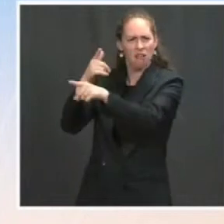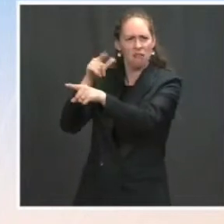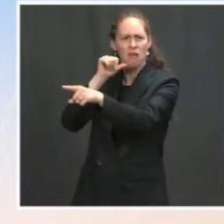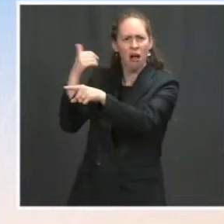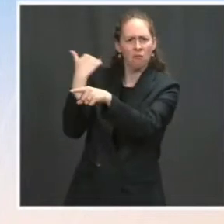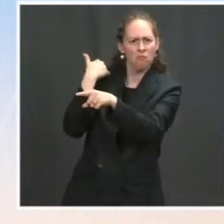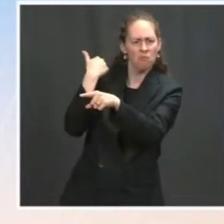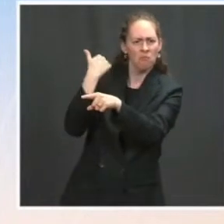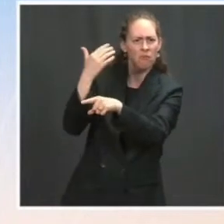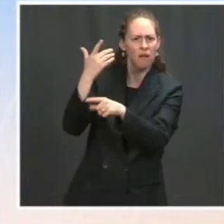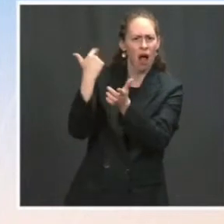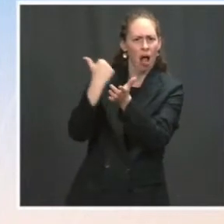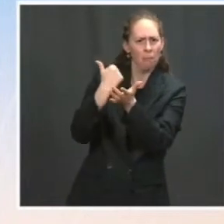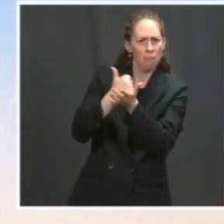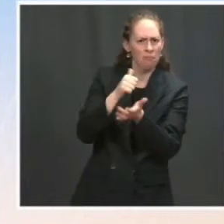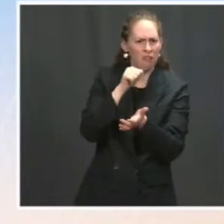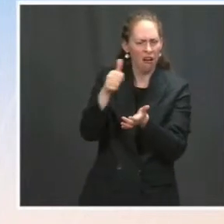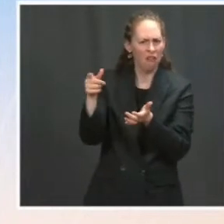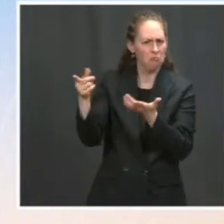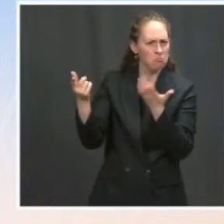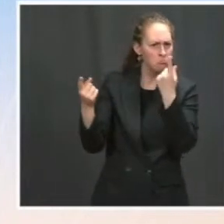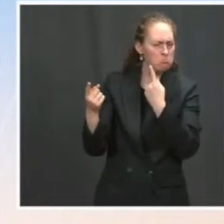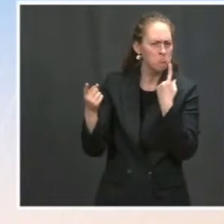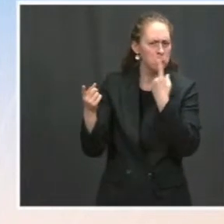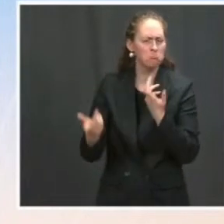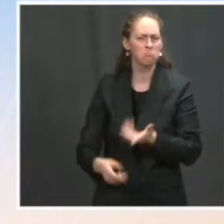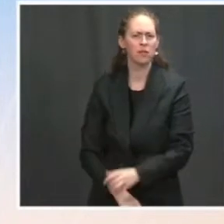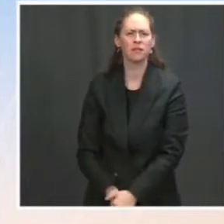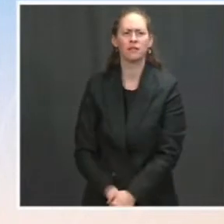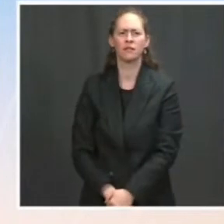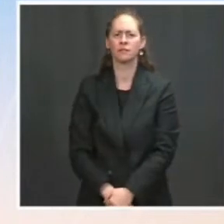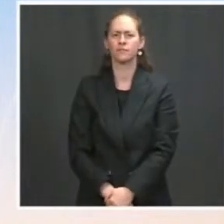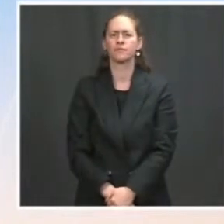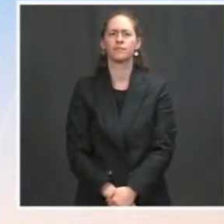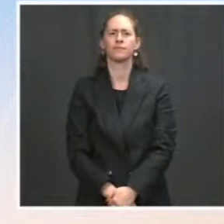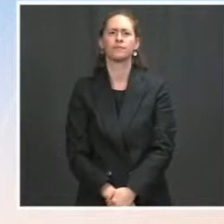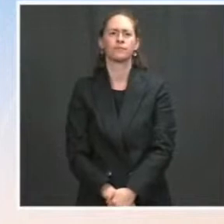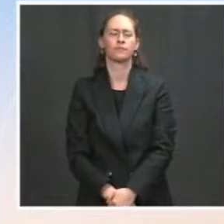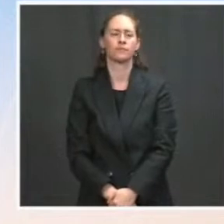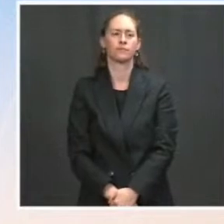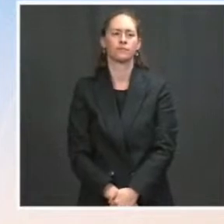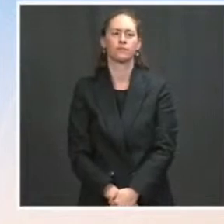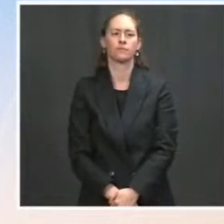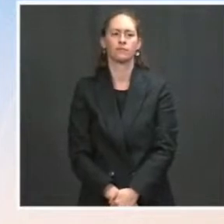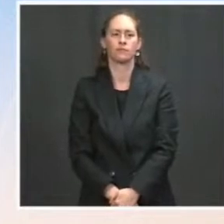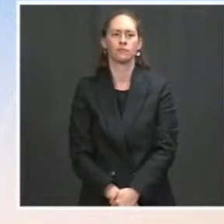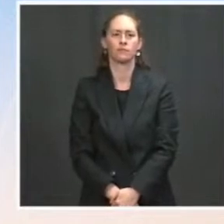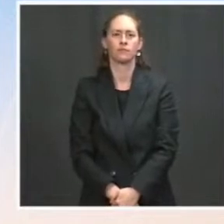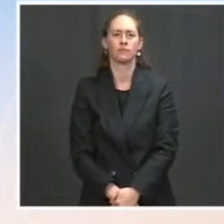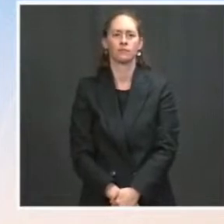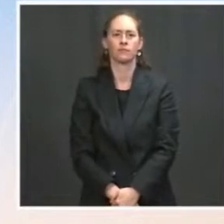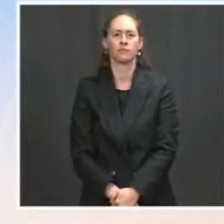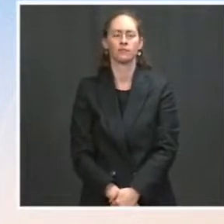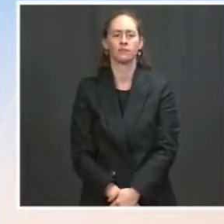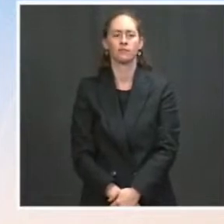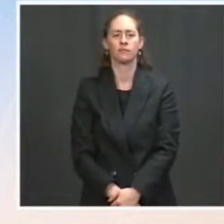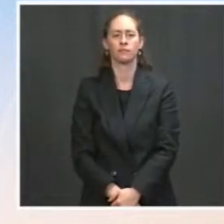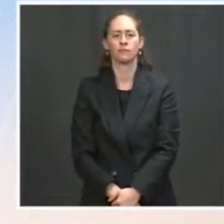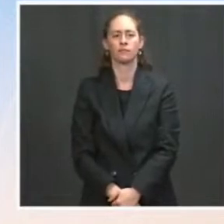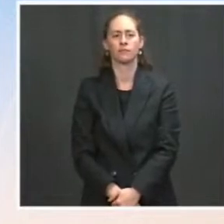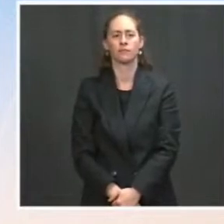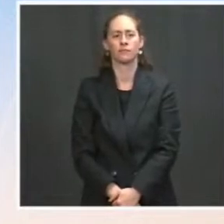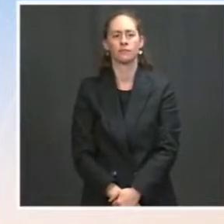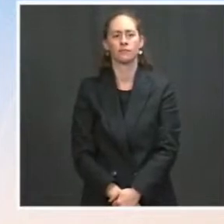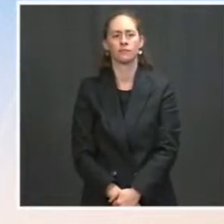just federal government's ability writ large to get a grasp or handle on what's happening? The details regarding the actual incident are